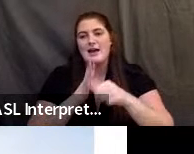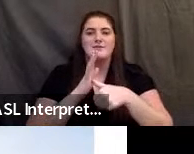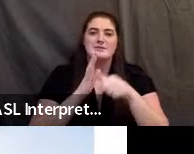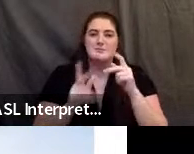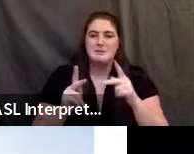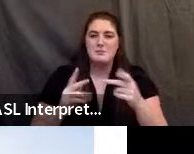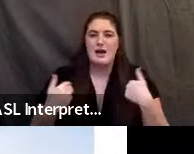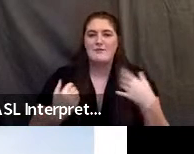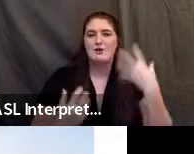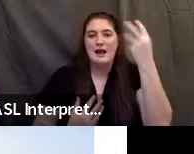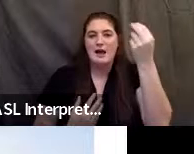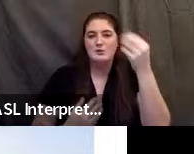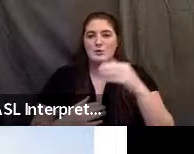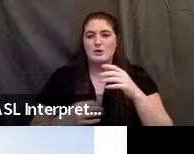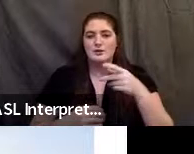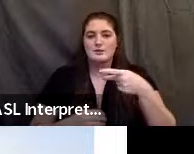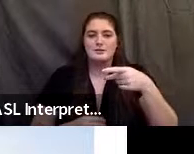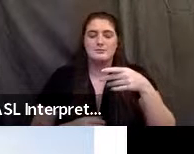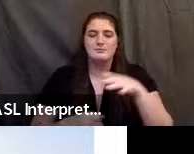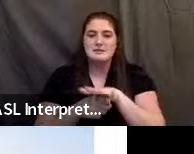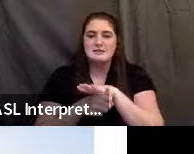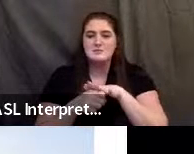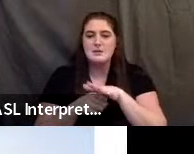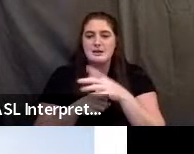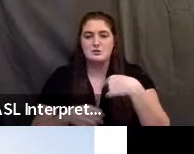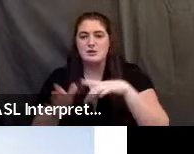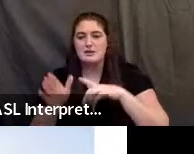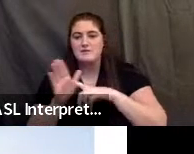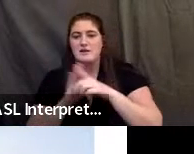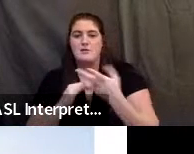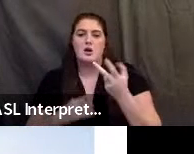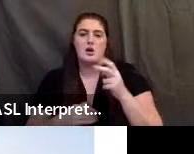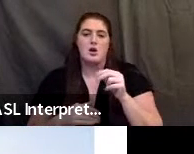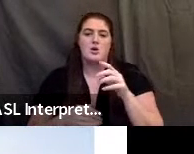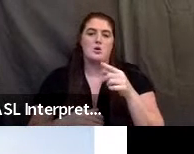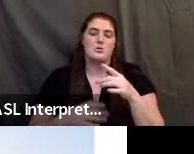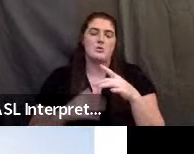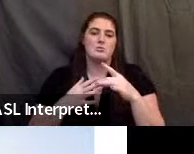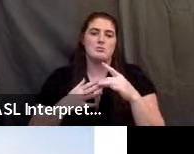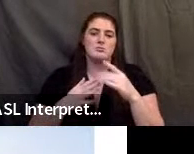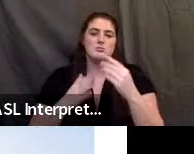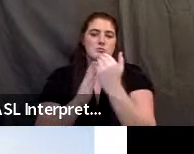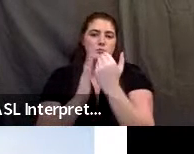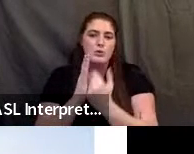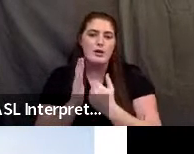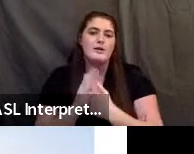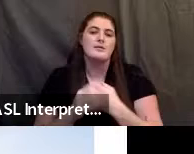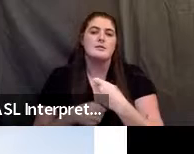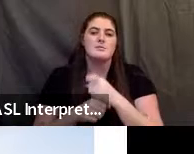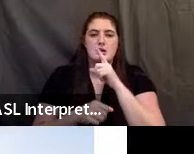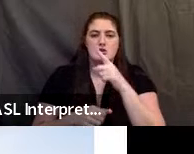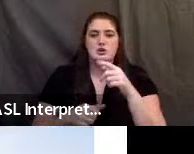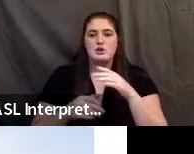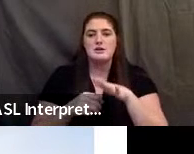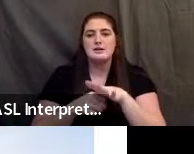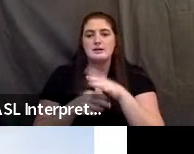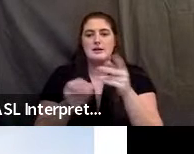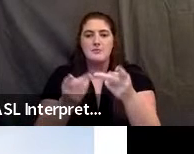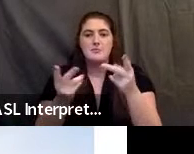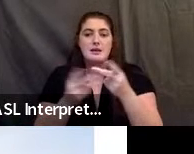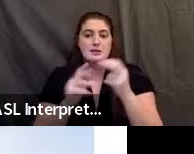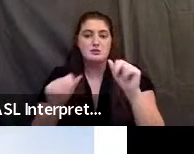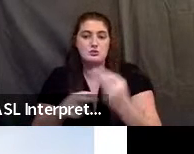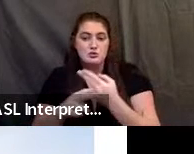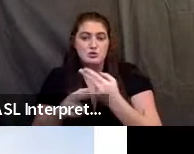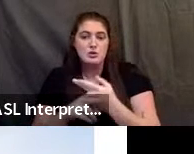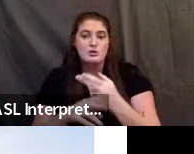space. So we've developed our own guidelines too to ensure that the space is usable. We even place furniture